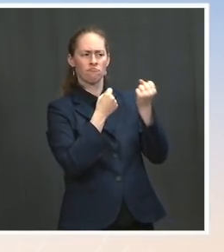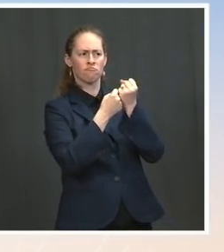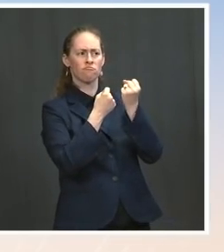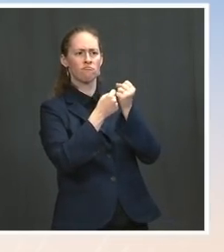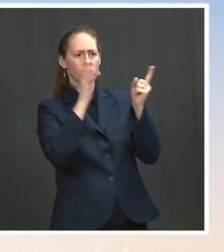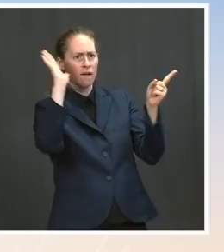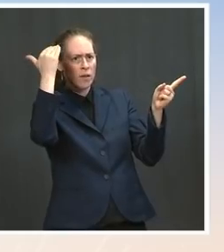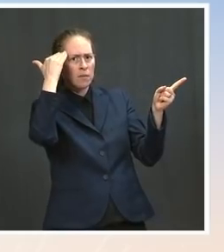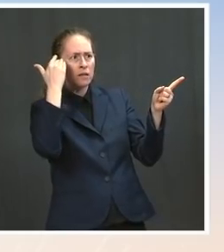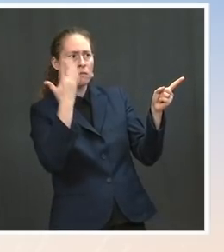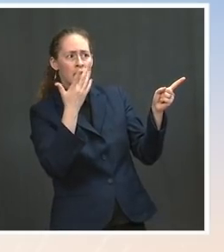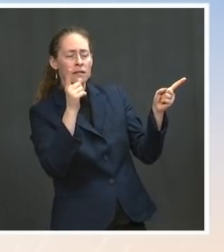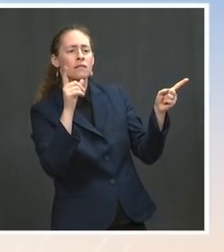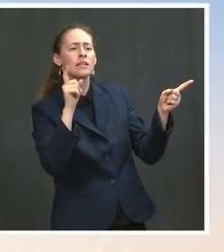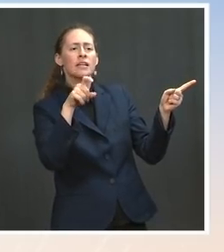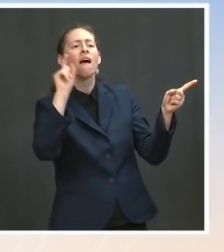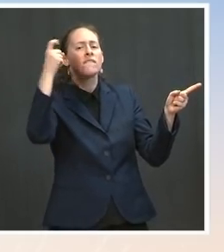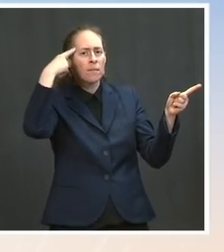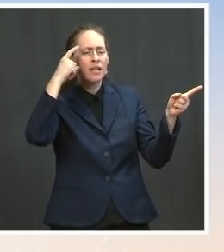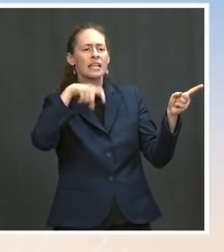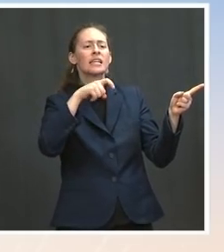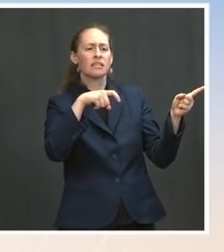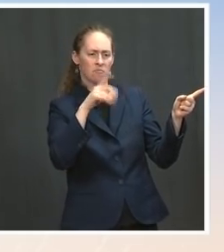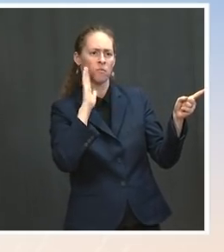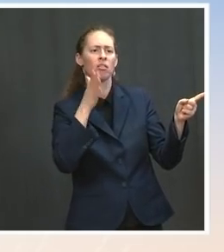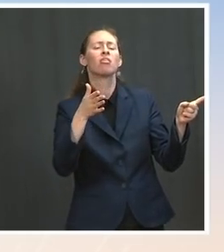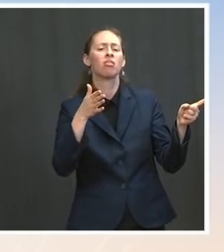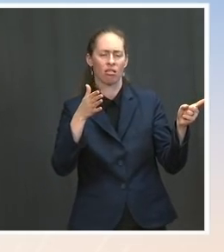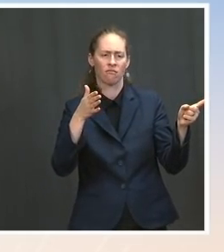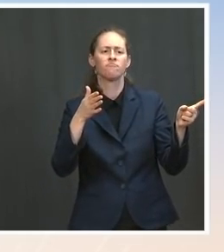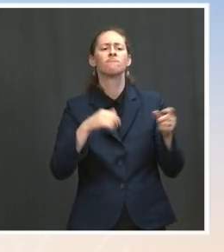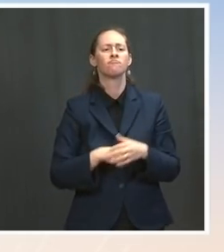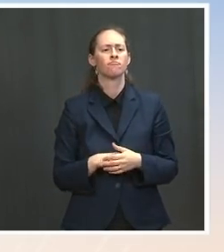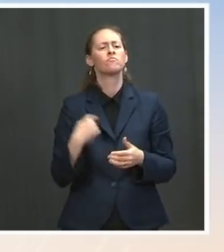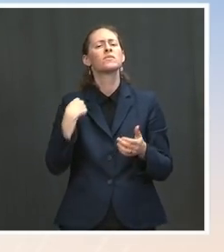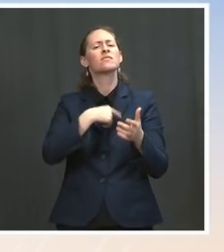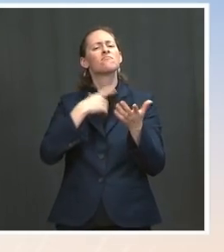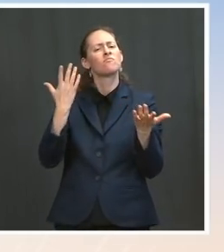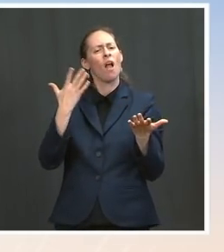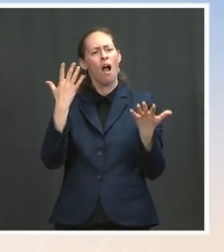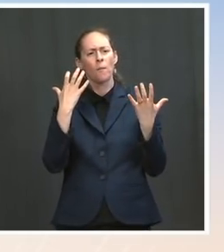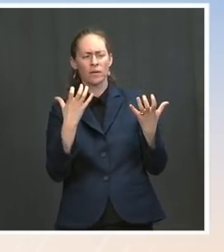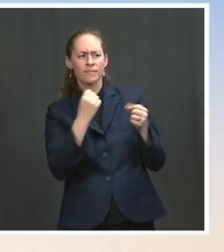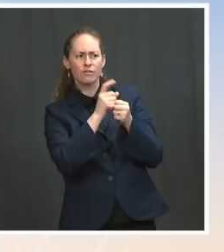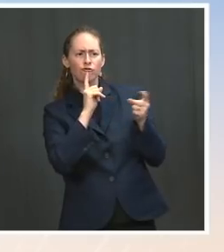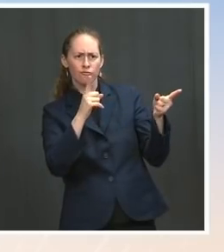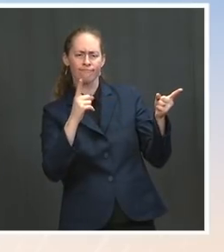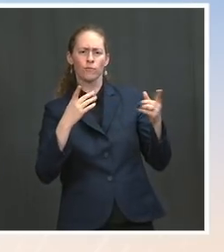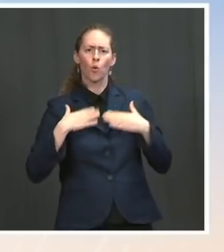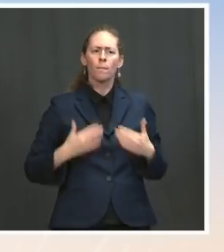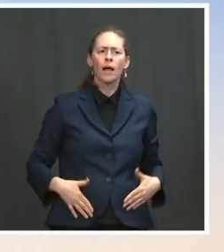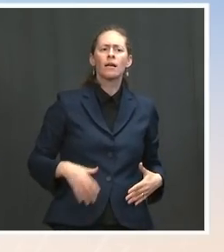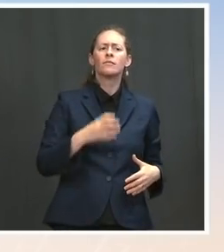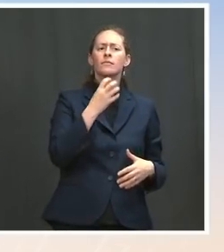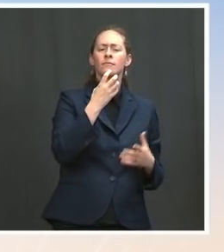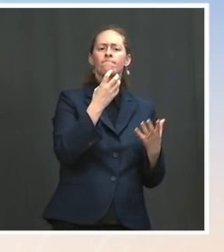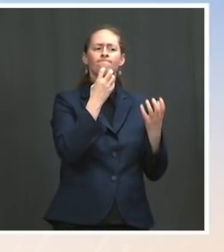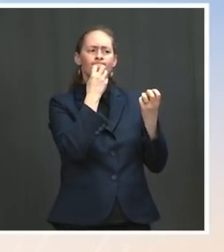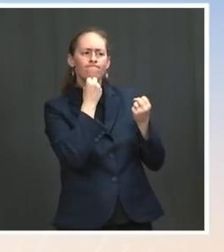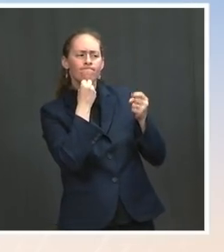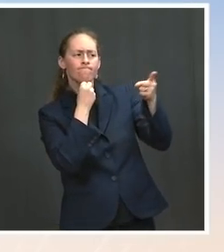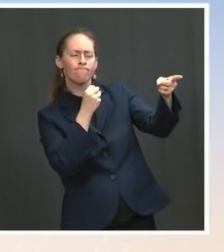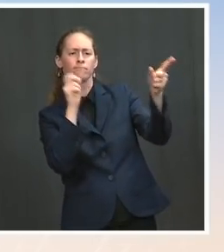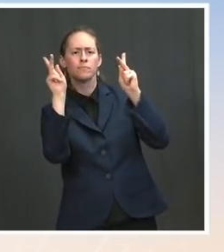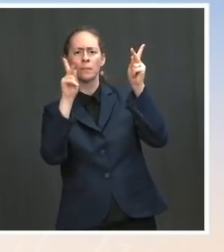our desire and interest in providing humanitarian and security assistance to the Palestinians as well. So I expect this